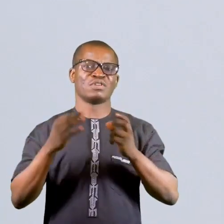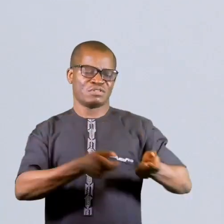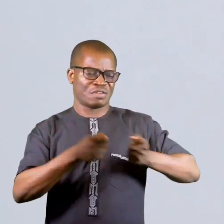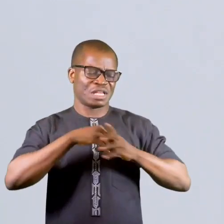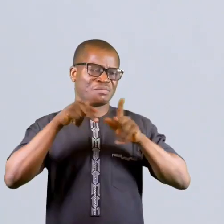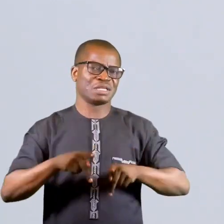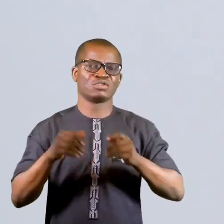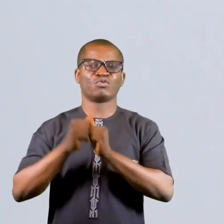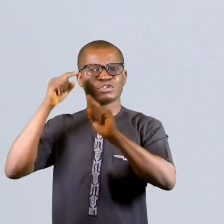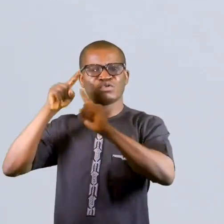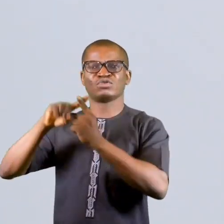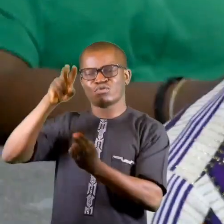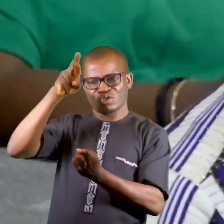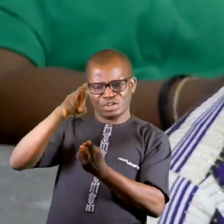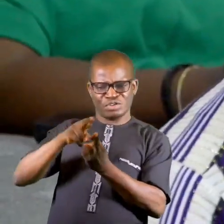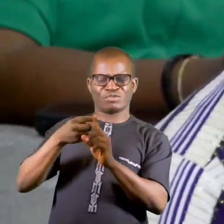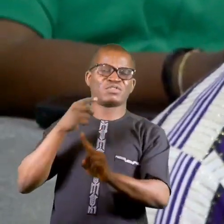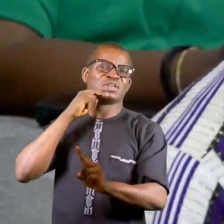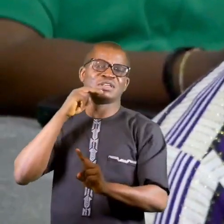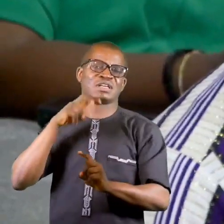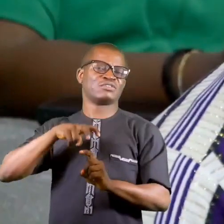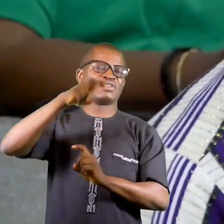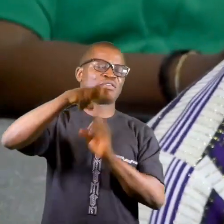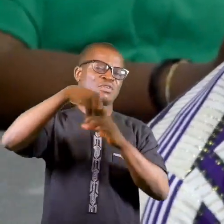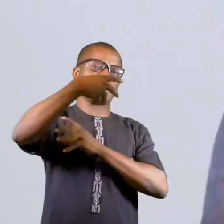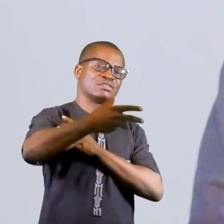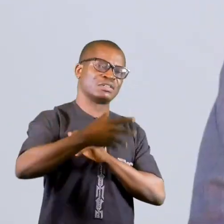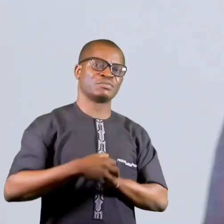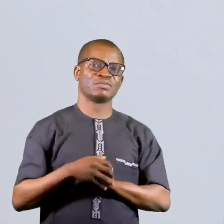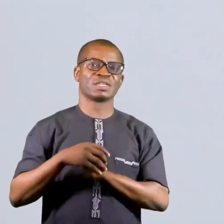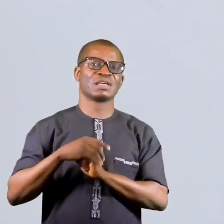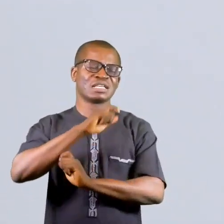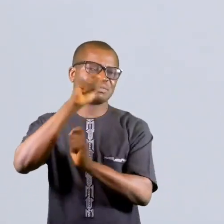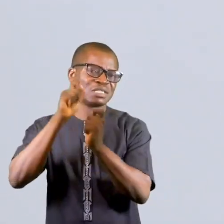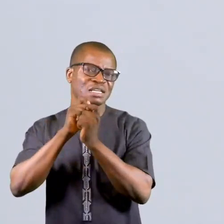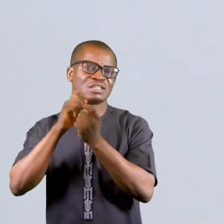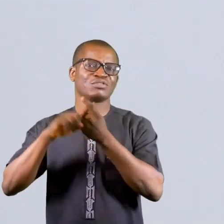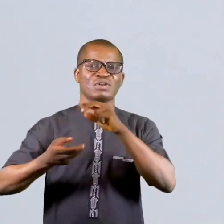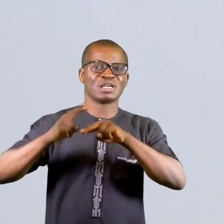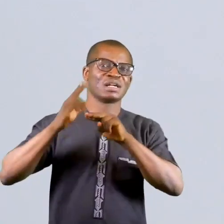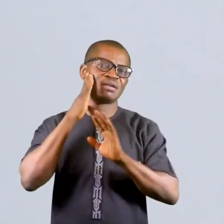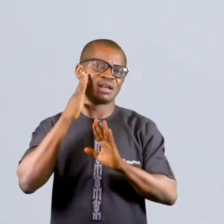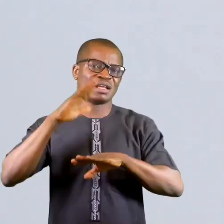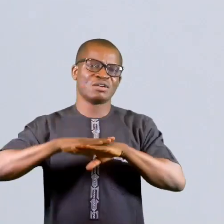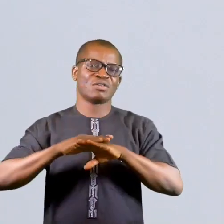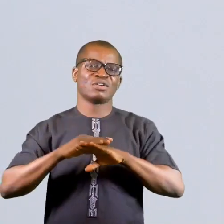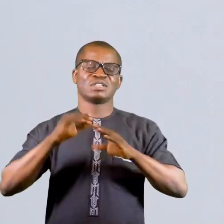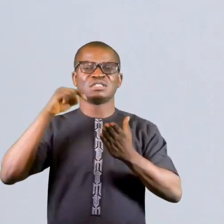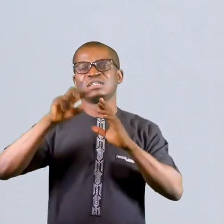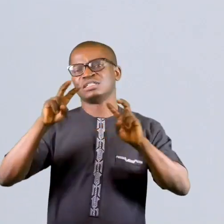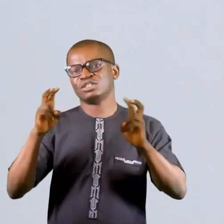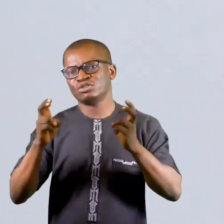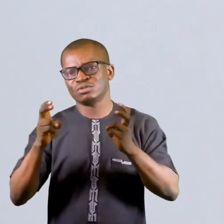in order to reduce trafficking of Nigerians abroad. Specifically, to increase knowledge about human